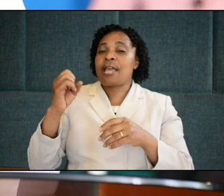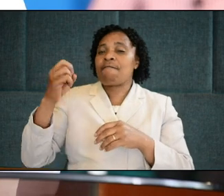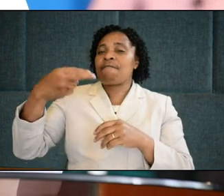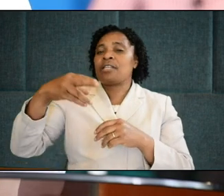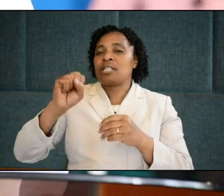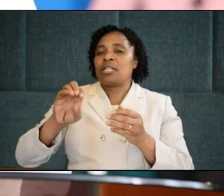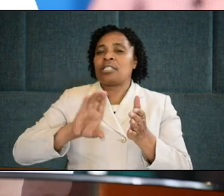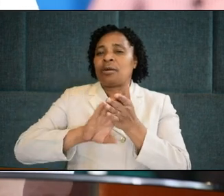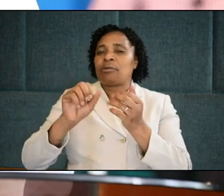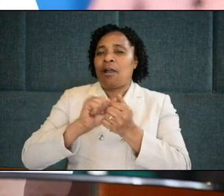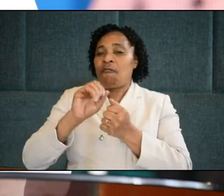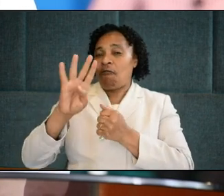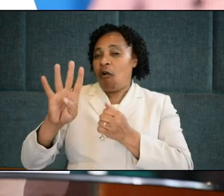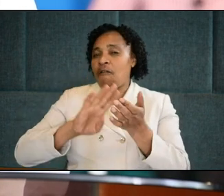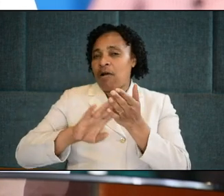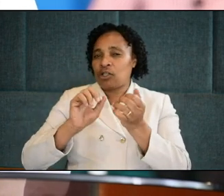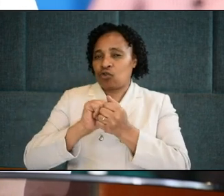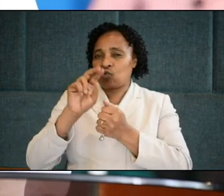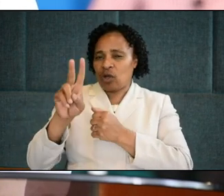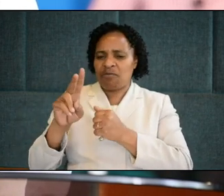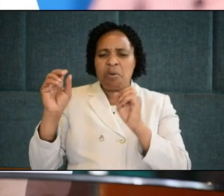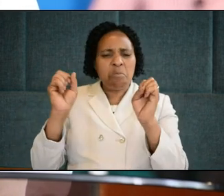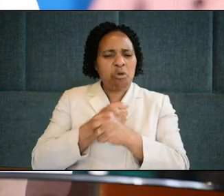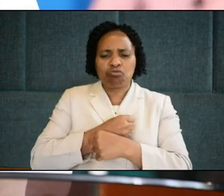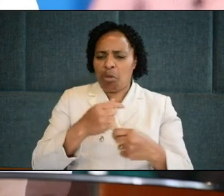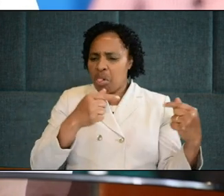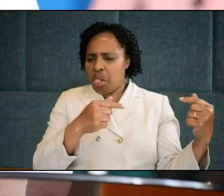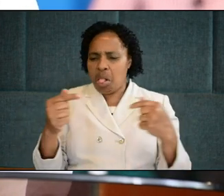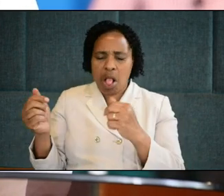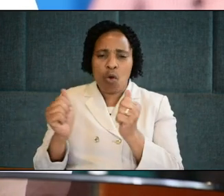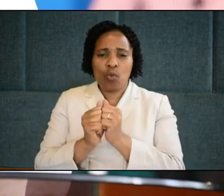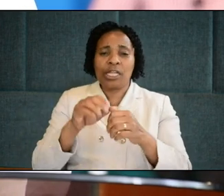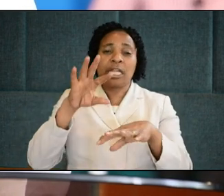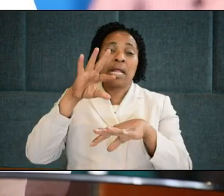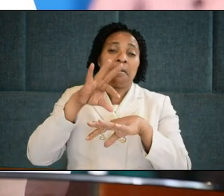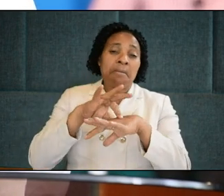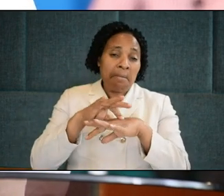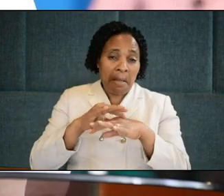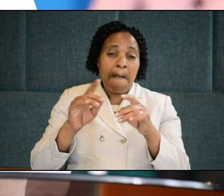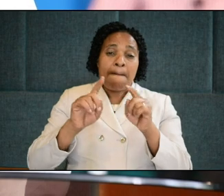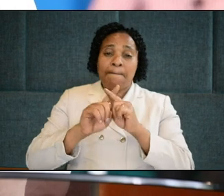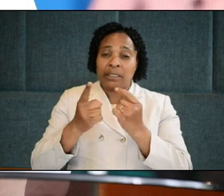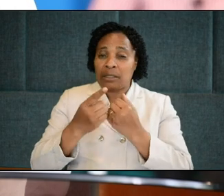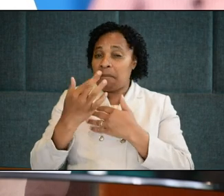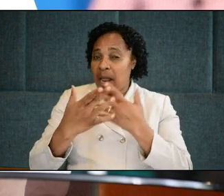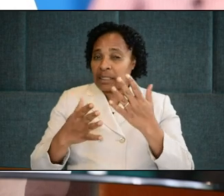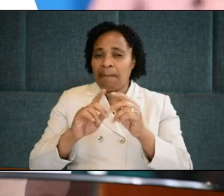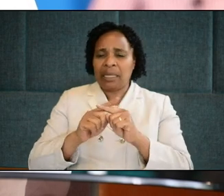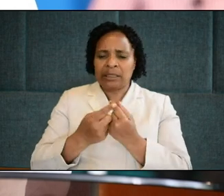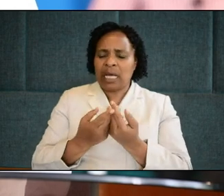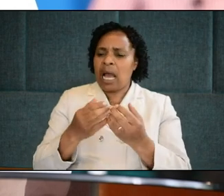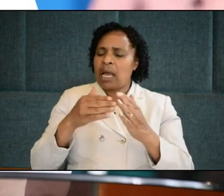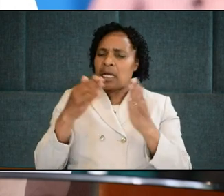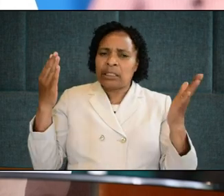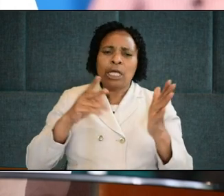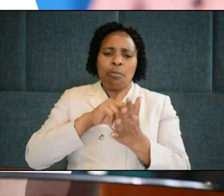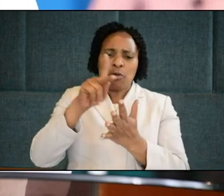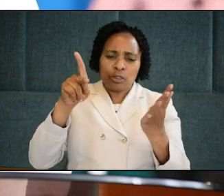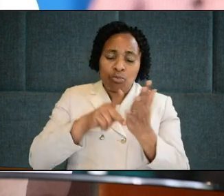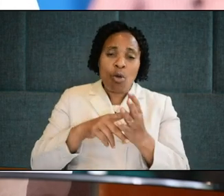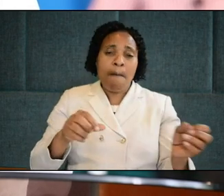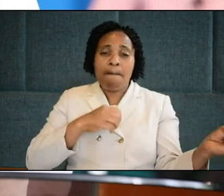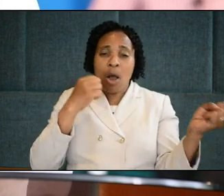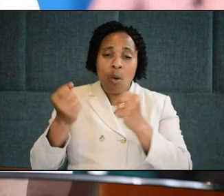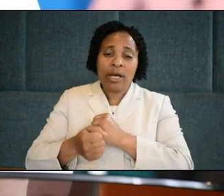says, "For we do not wrestle against flesh and blood, but against principles, against powers, against the rulers